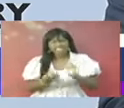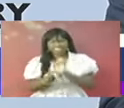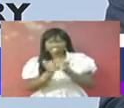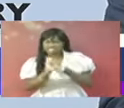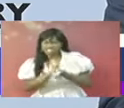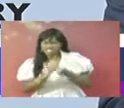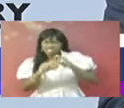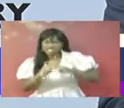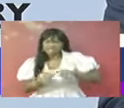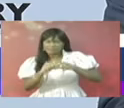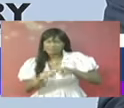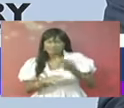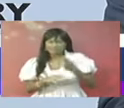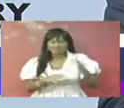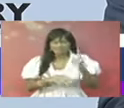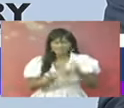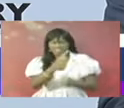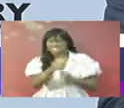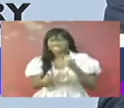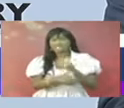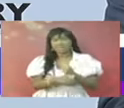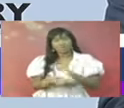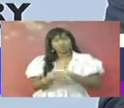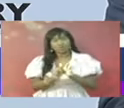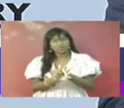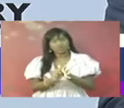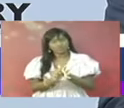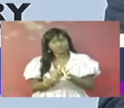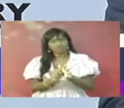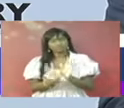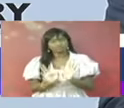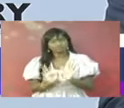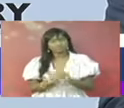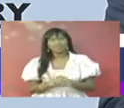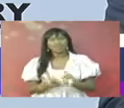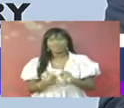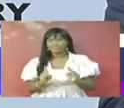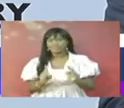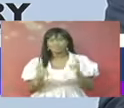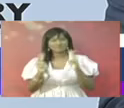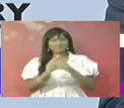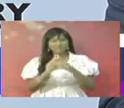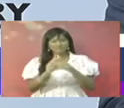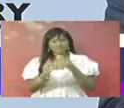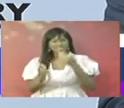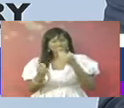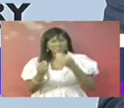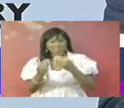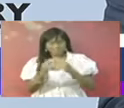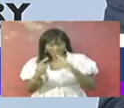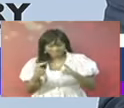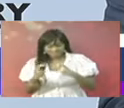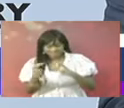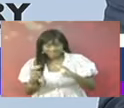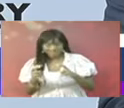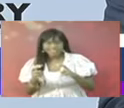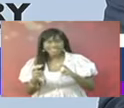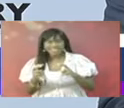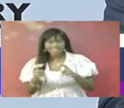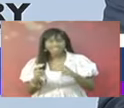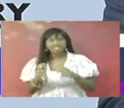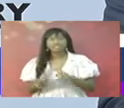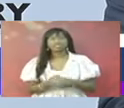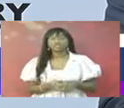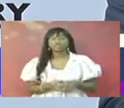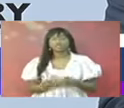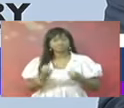what types of variants come along. So I wouldn't want to cast that in stone, but it is a very good study to take note of, and it really supports the use